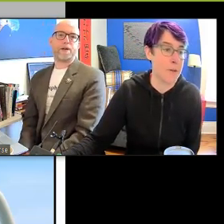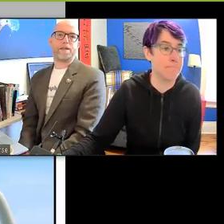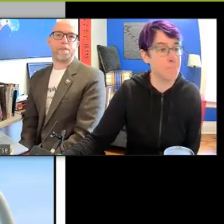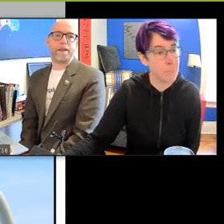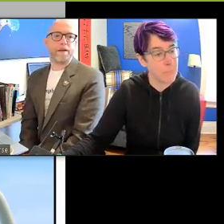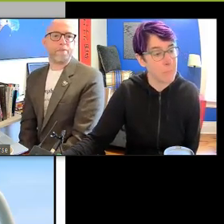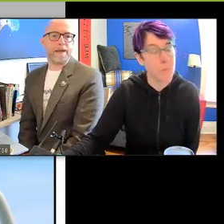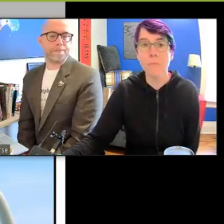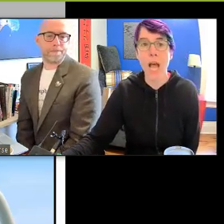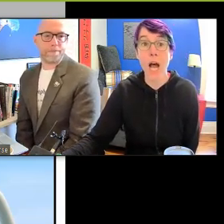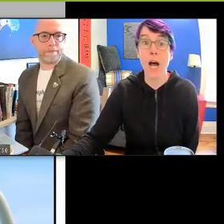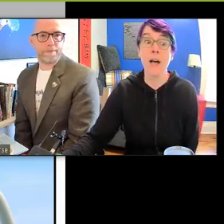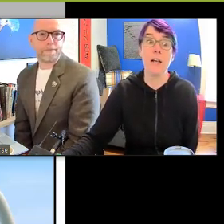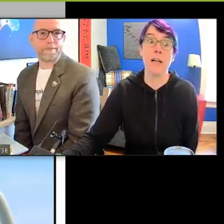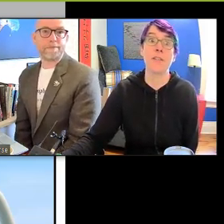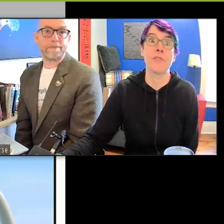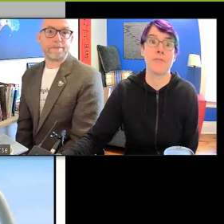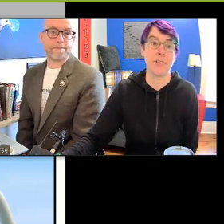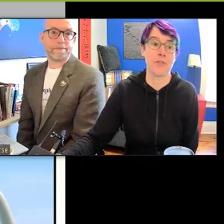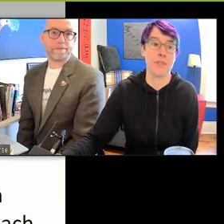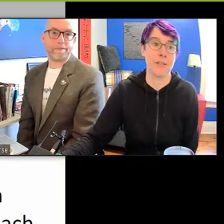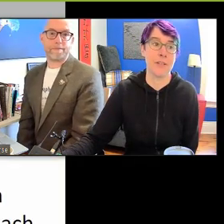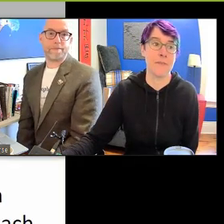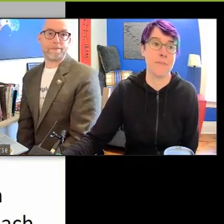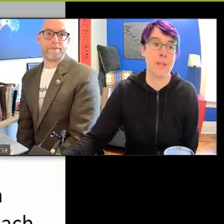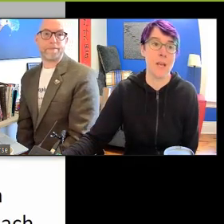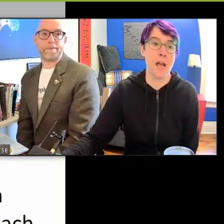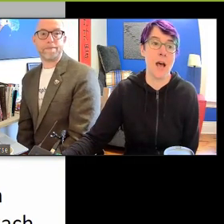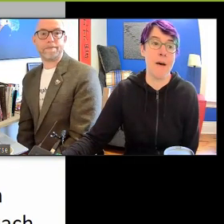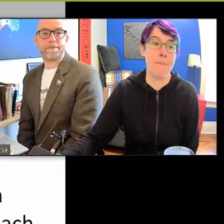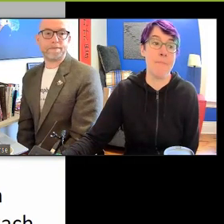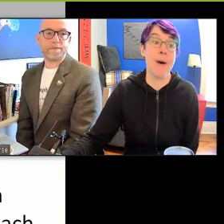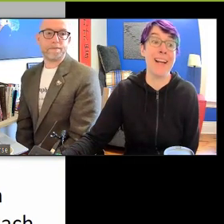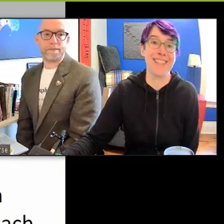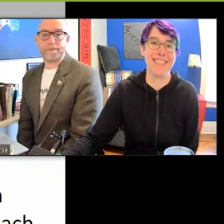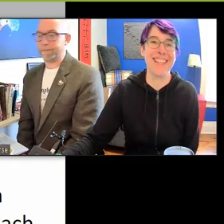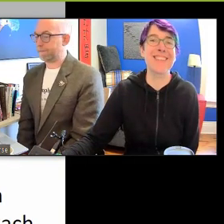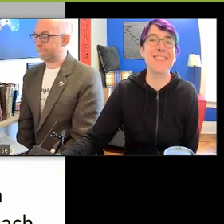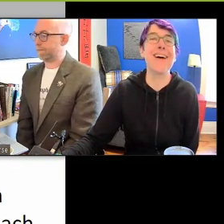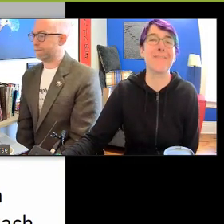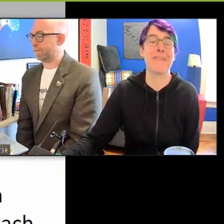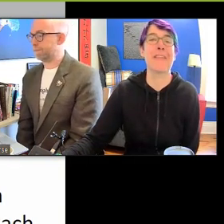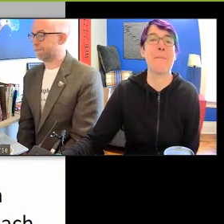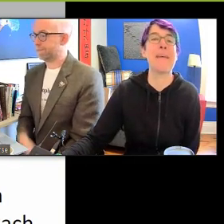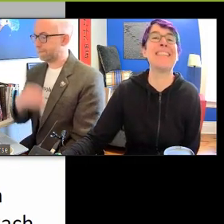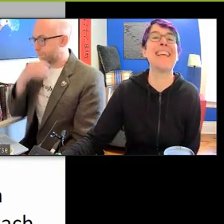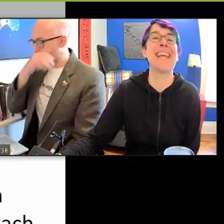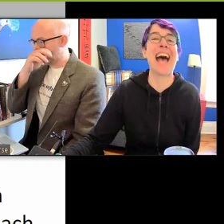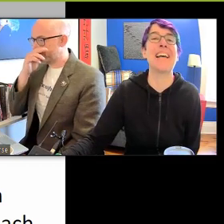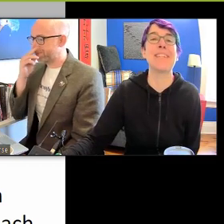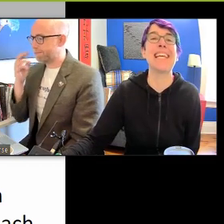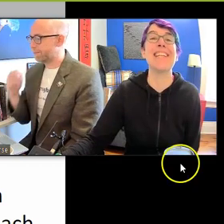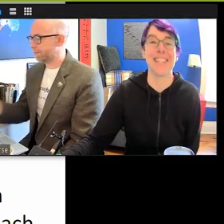kind of stresses might there have been? Lots of different stresses. But let's talk about the